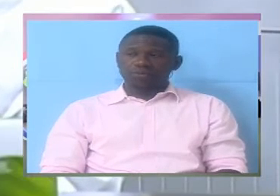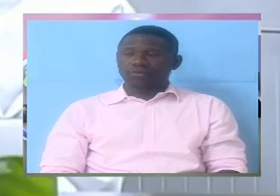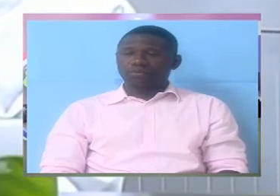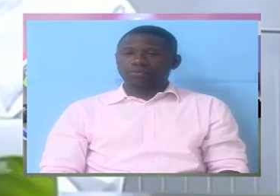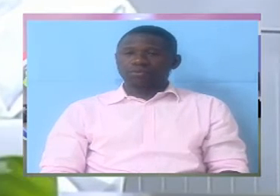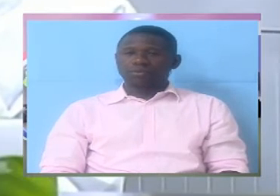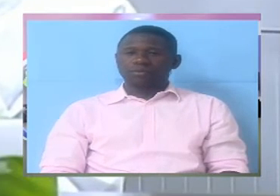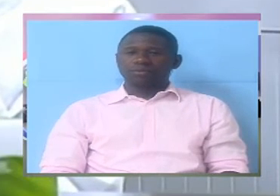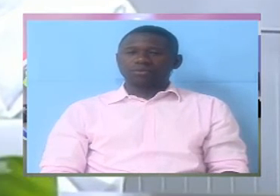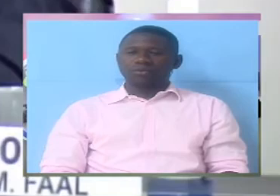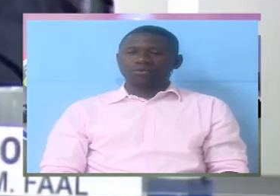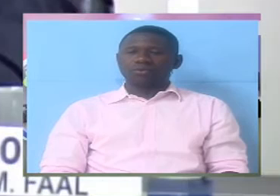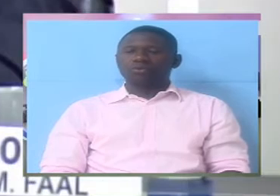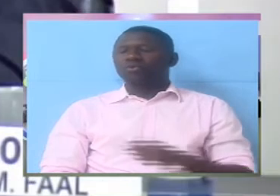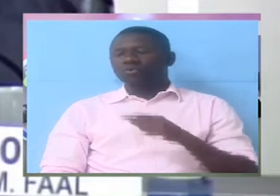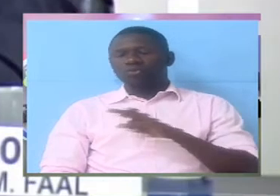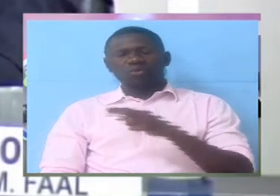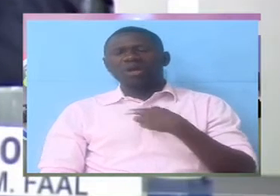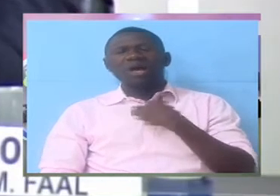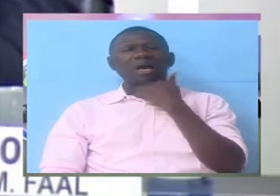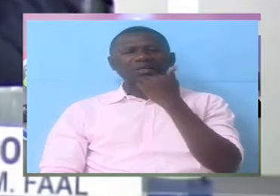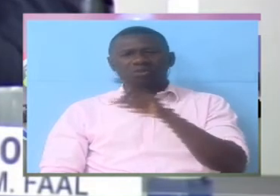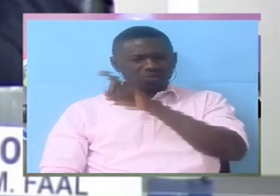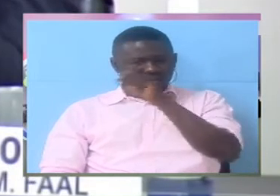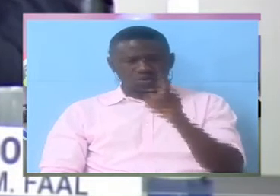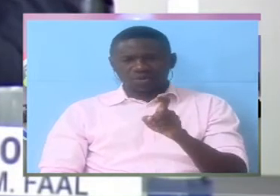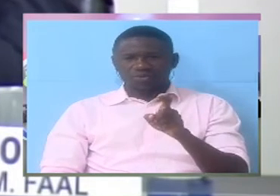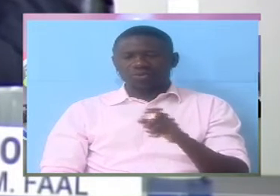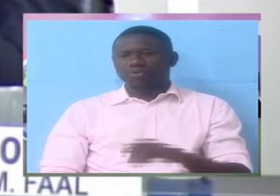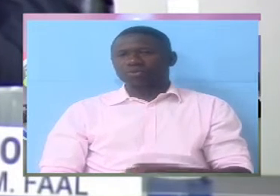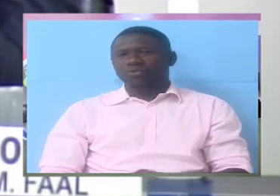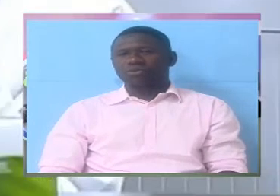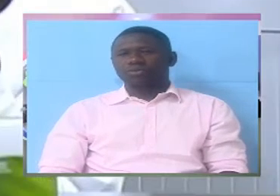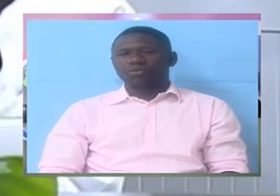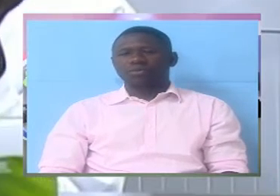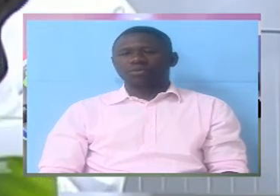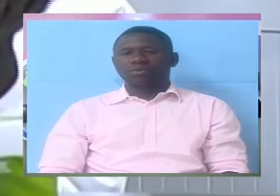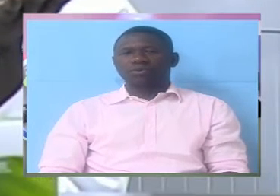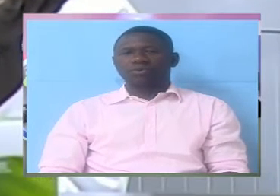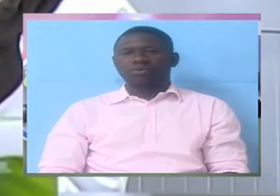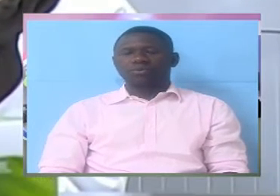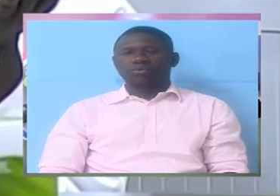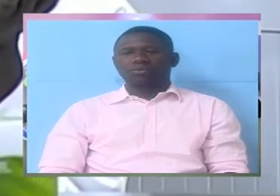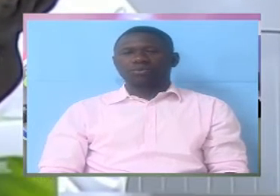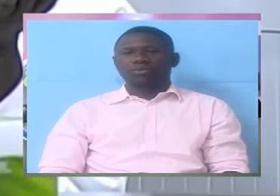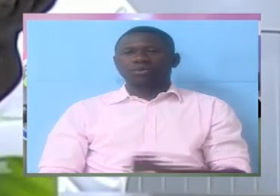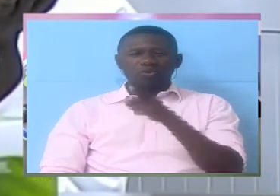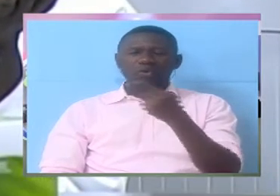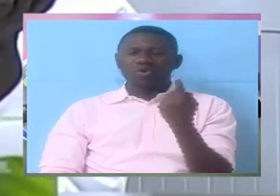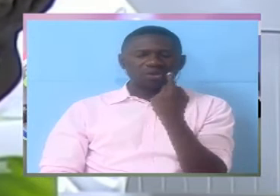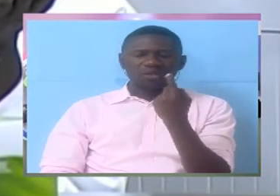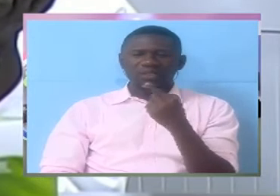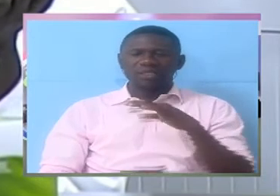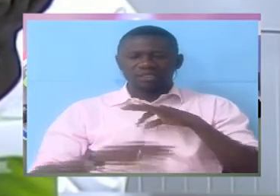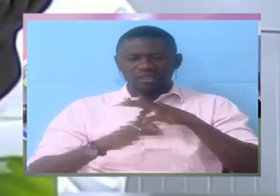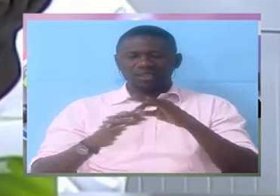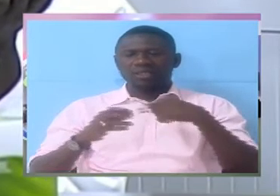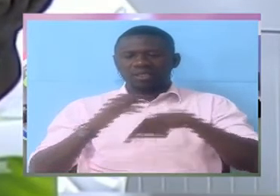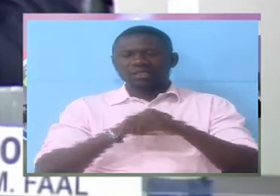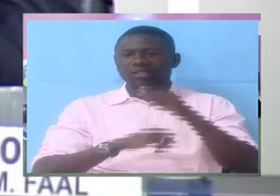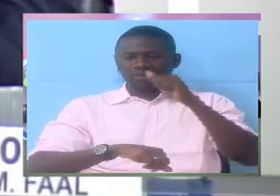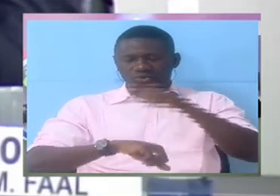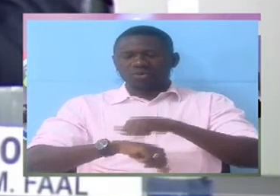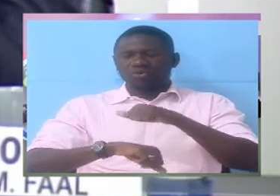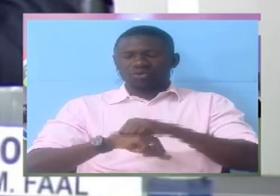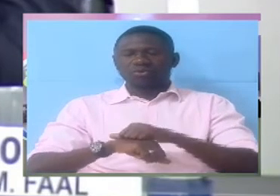No, I am asking you the question. Is it true? You are only interested in the torture. Yes. For